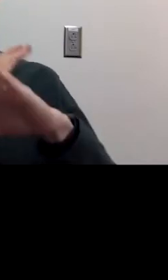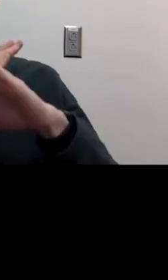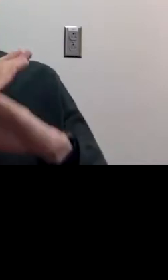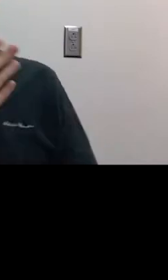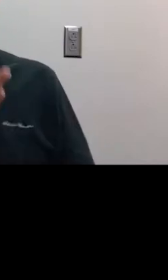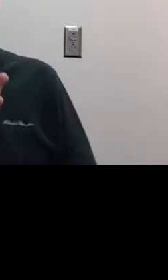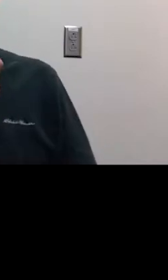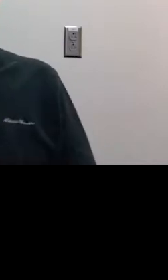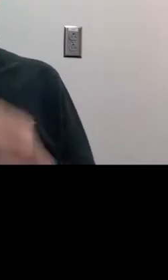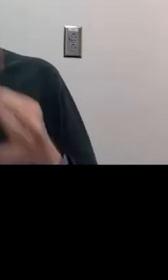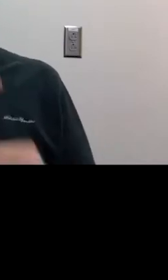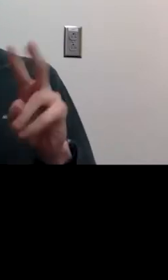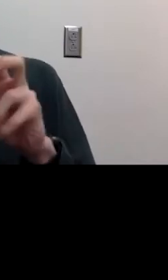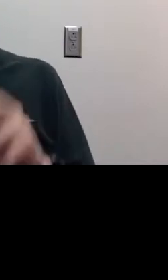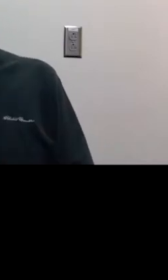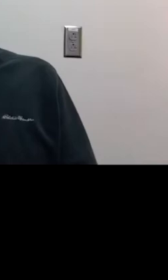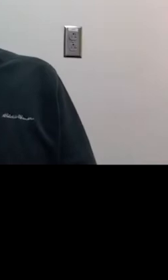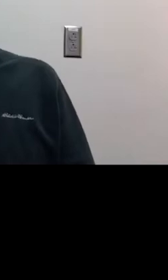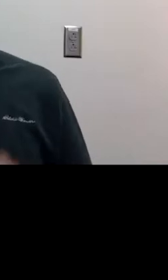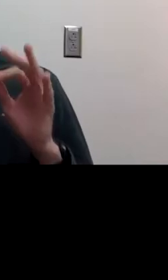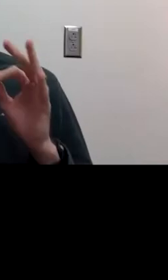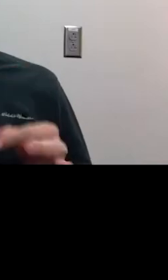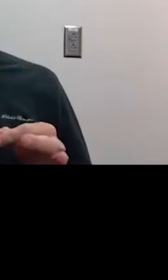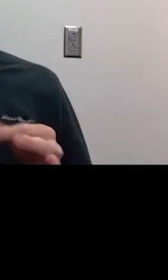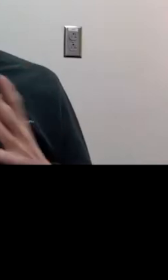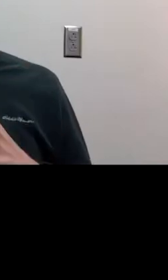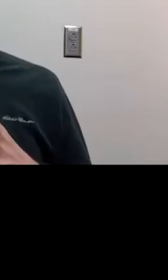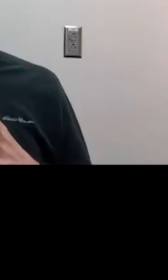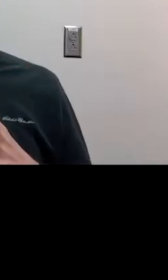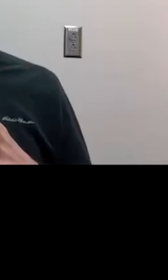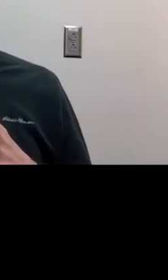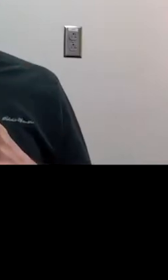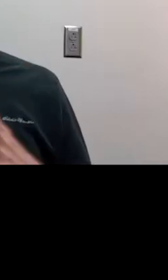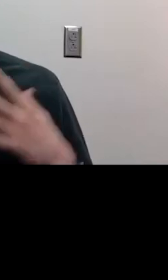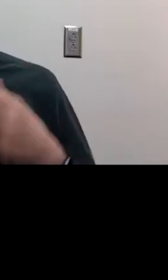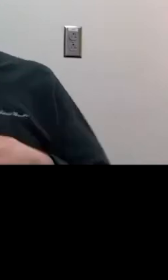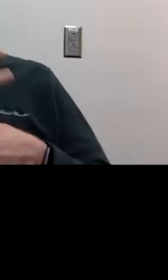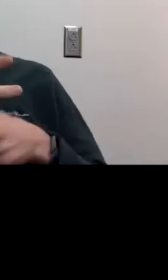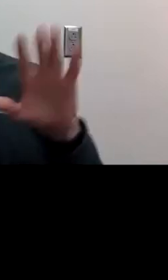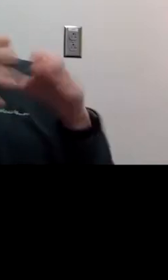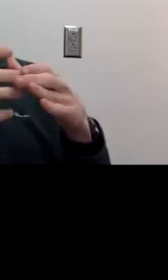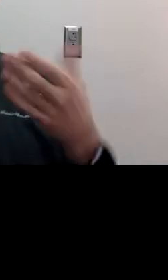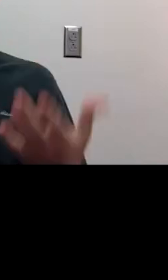around this topic. So certainly, the healthcare sector cannot